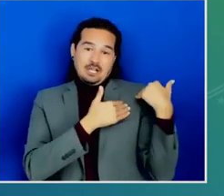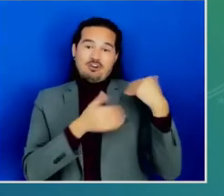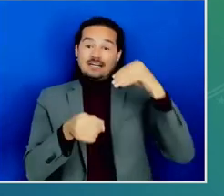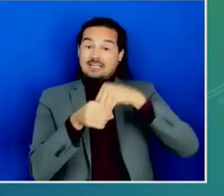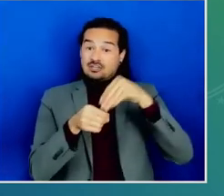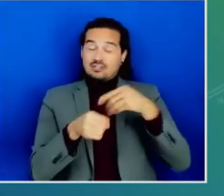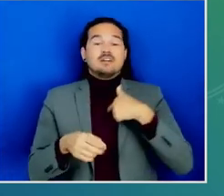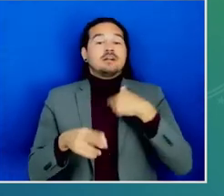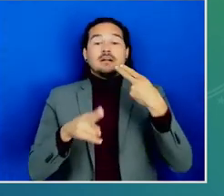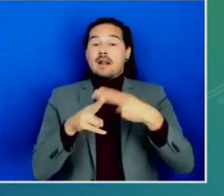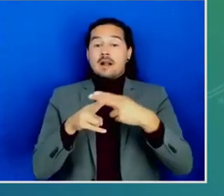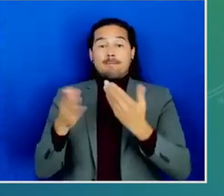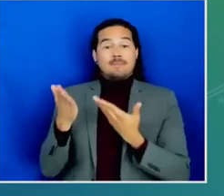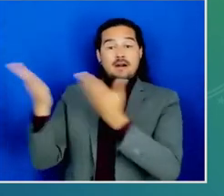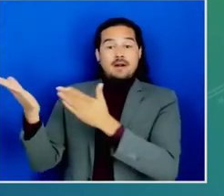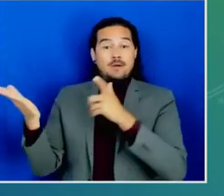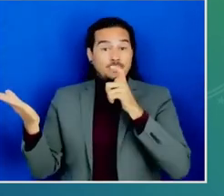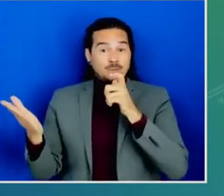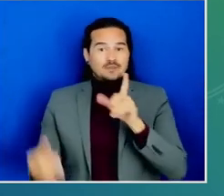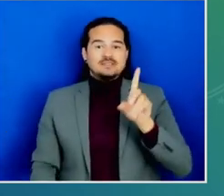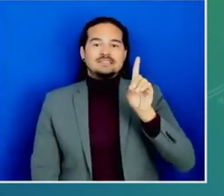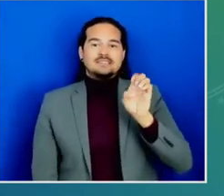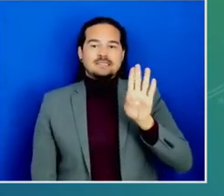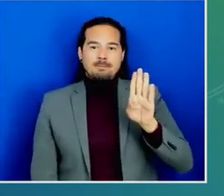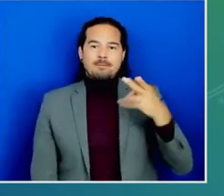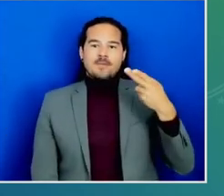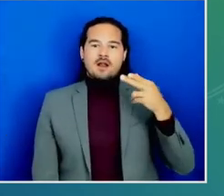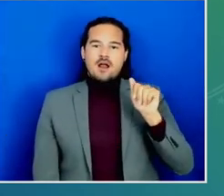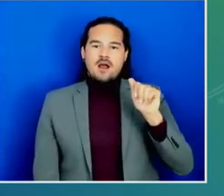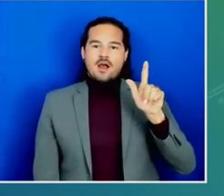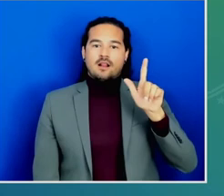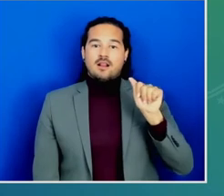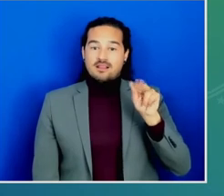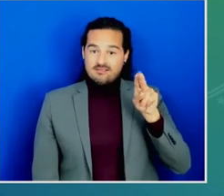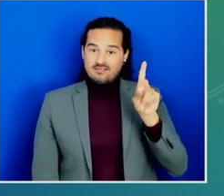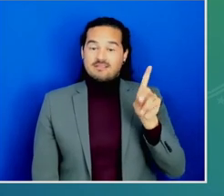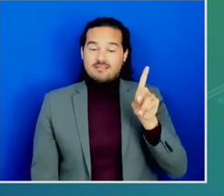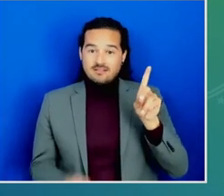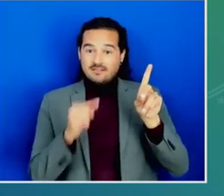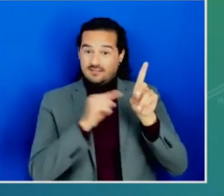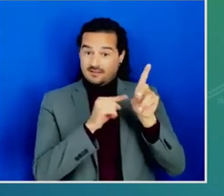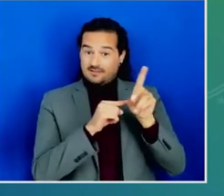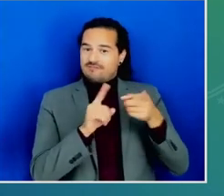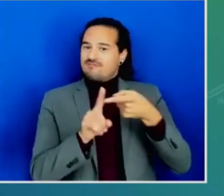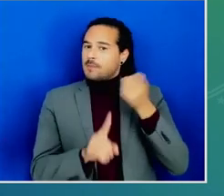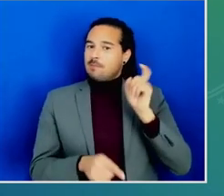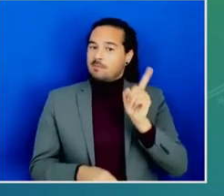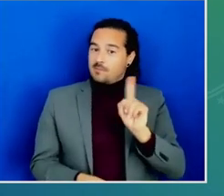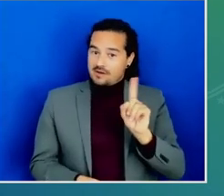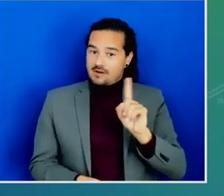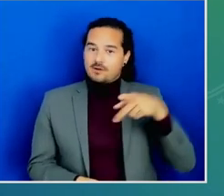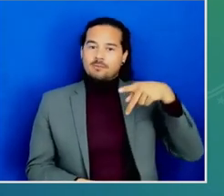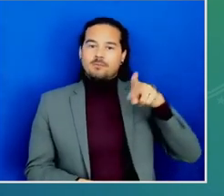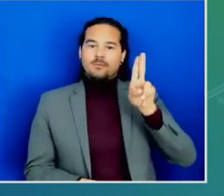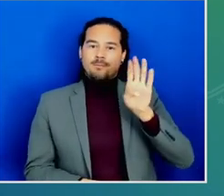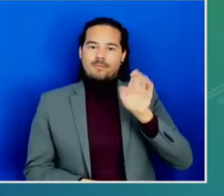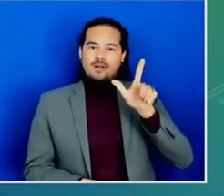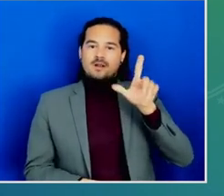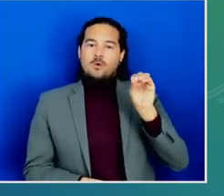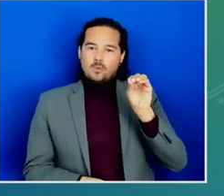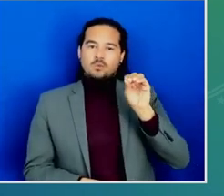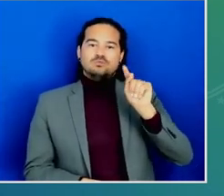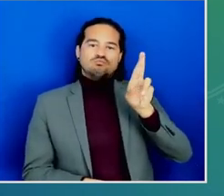Haaland. She's the Pueblo people, only 35 generations in New Mexico. And